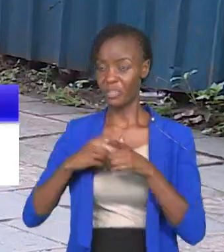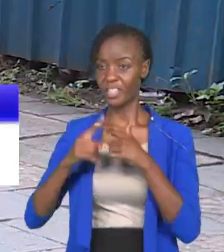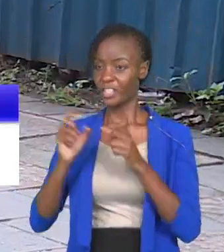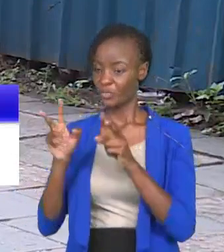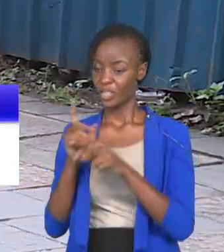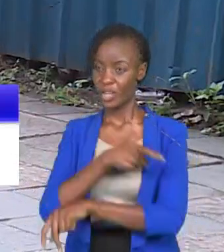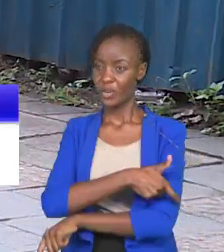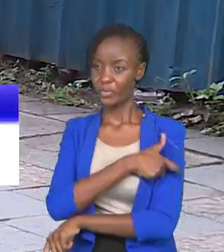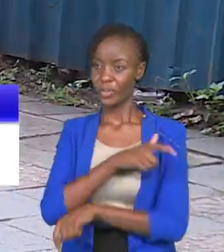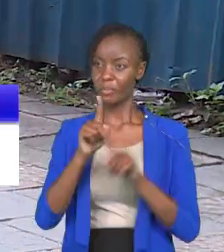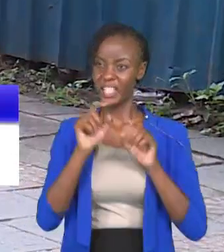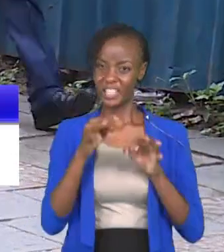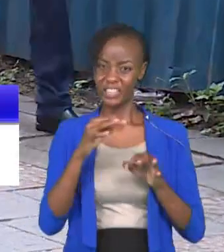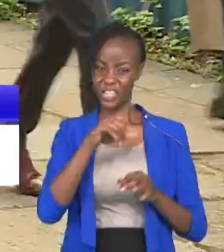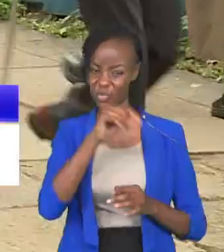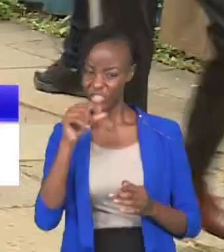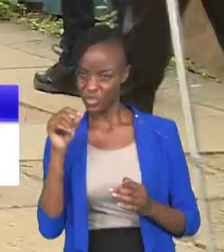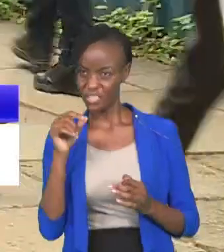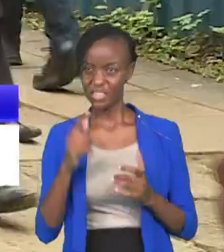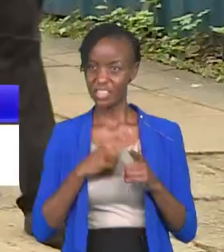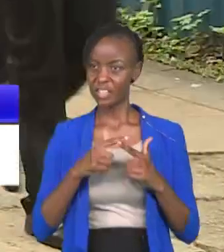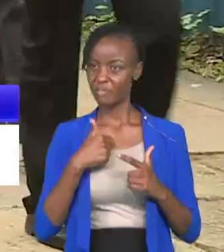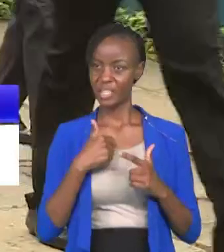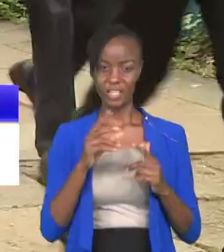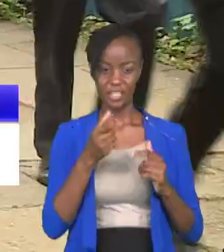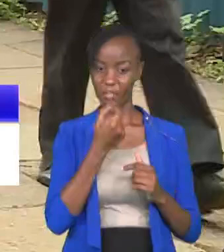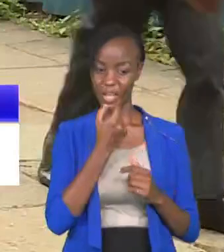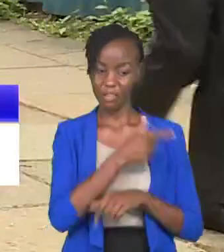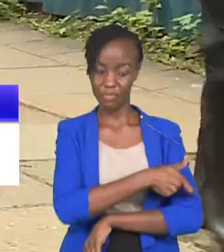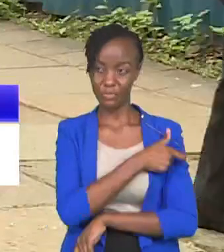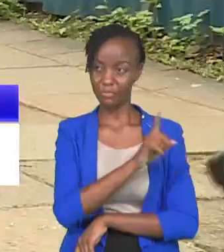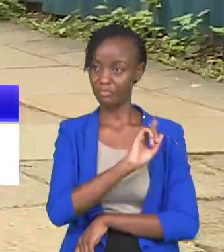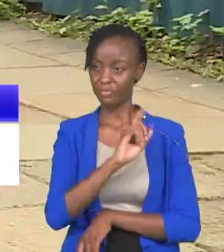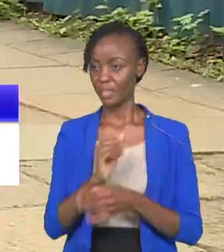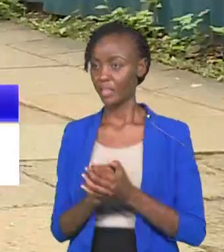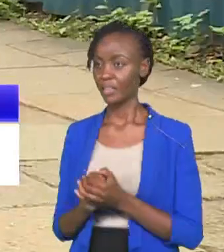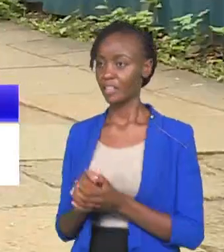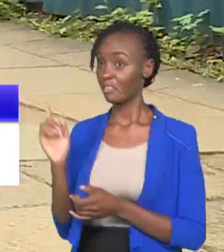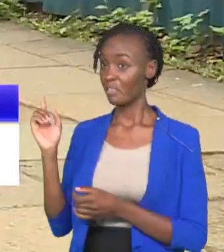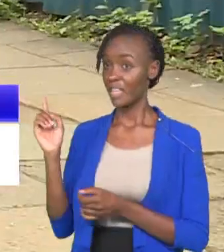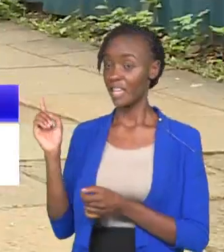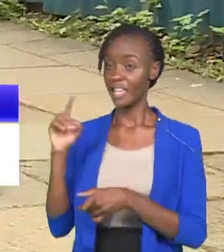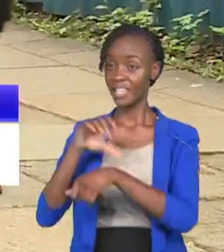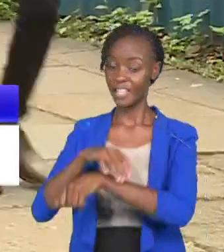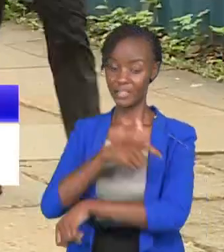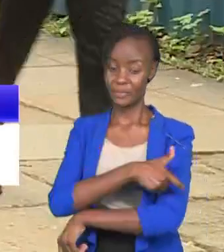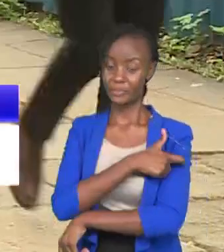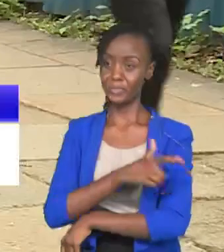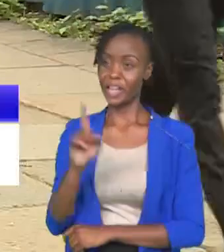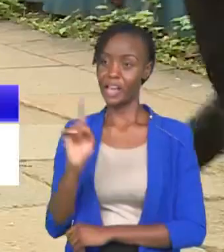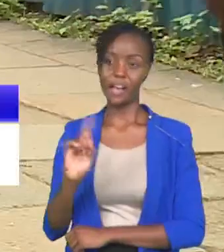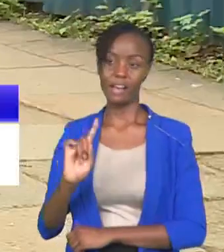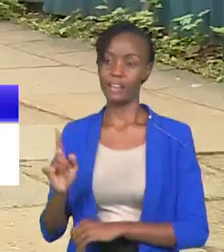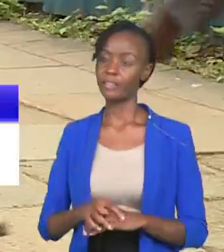is going to be optional, I won't go for it. Kwa maoni yangu mimi sitapokea hiyo jajo, sababu badala